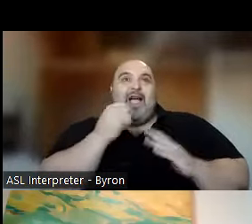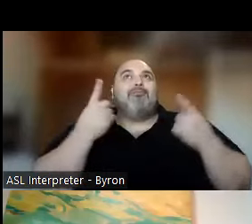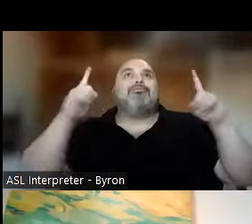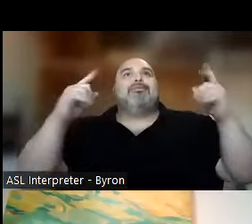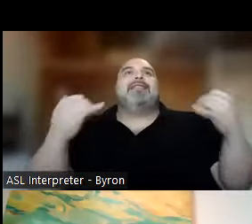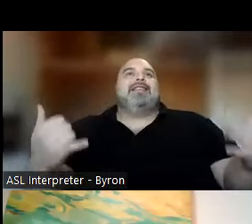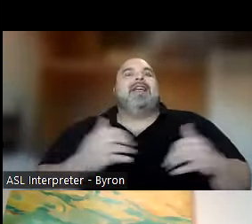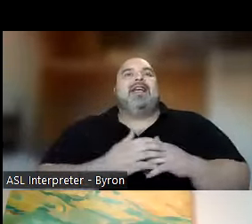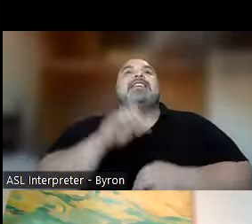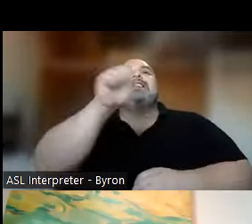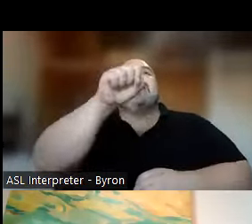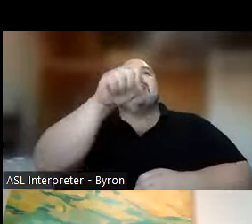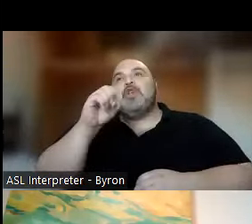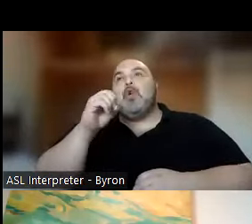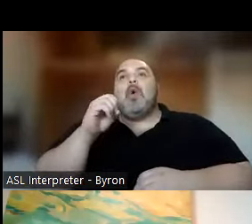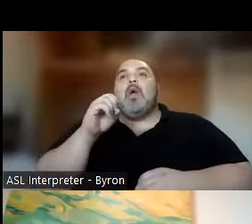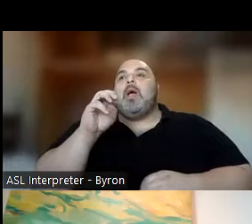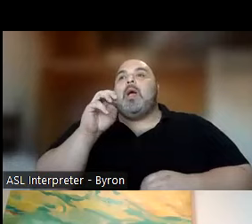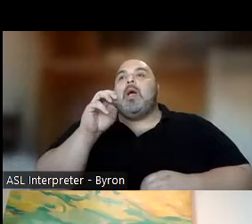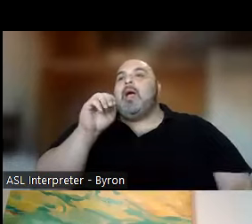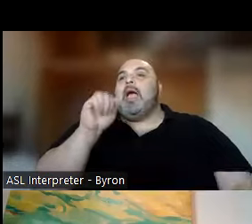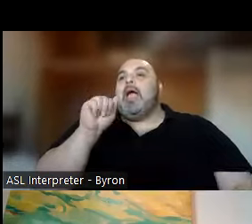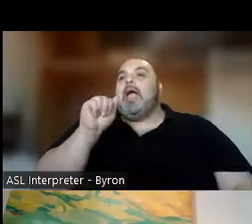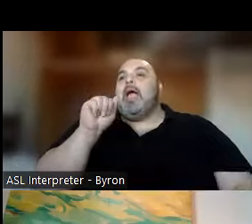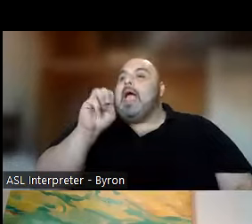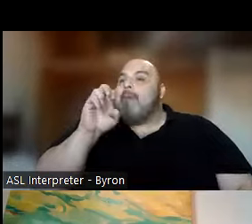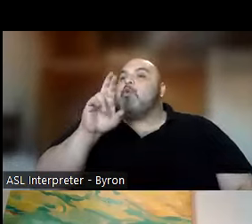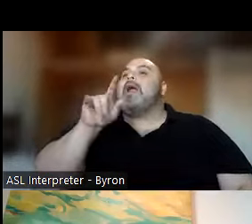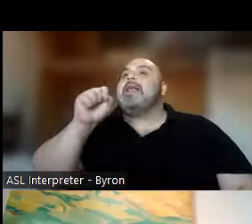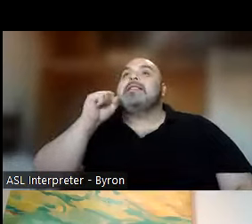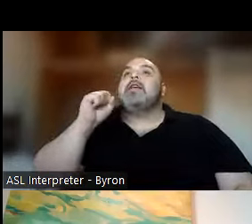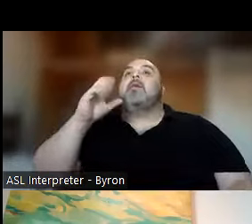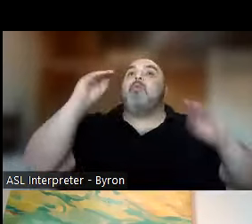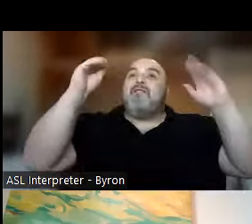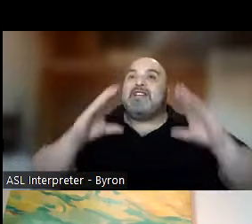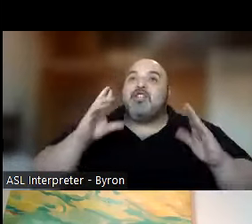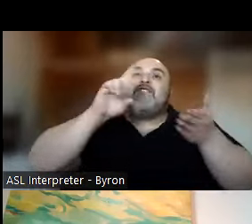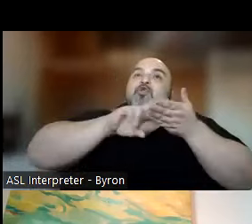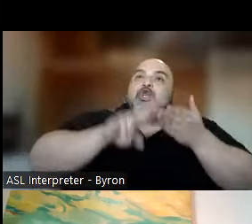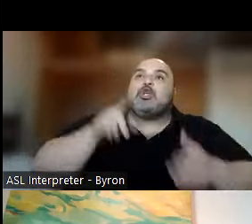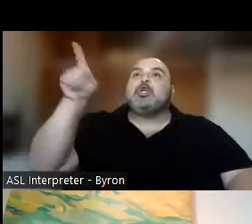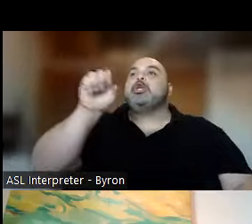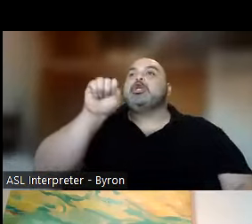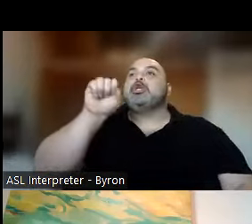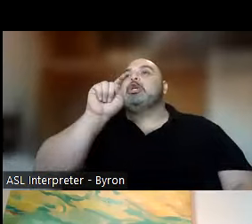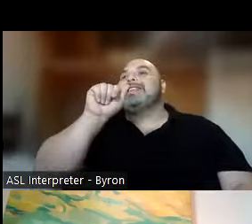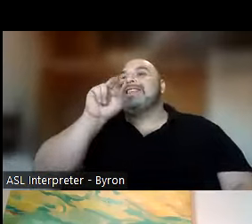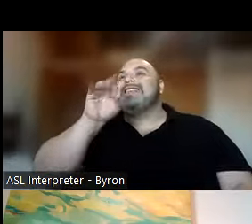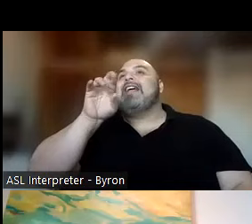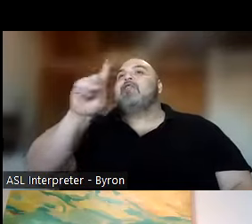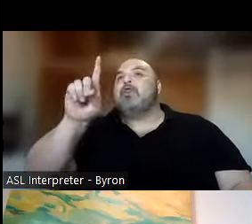But yeah, so I'm an emeritus professor of research at Stanford, and I'm here as a